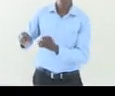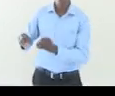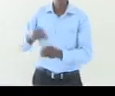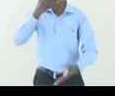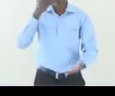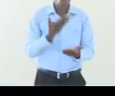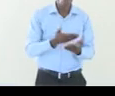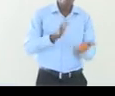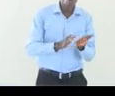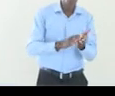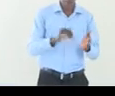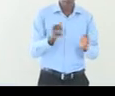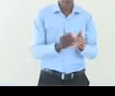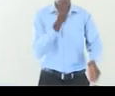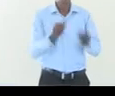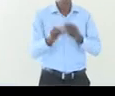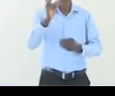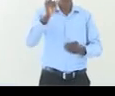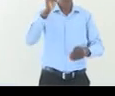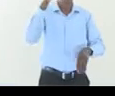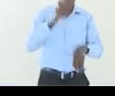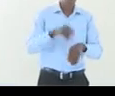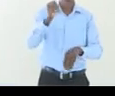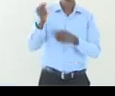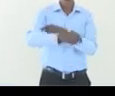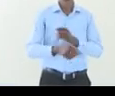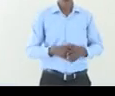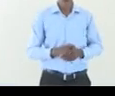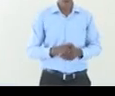schools where they eat 6 meals a day. Yes.